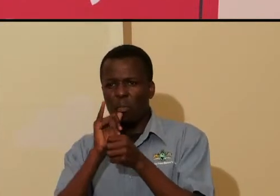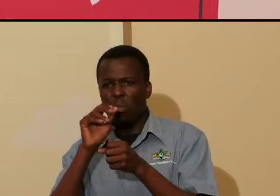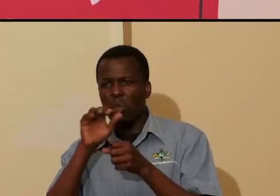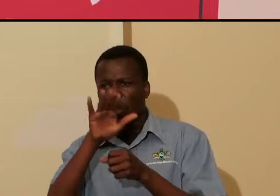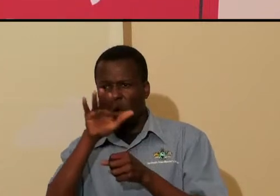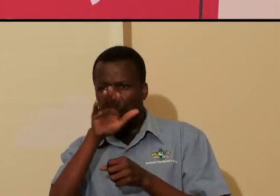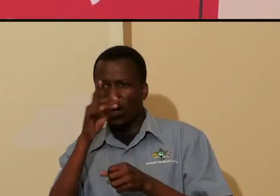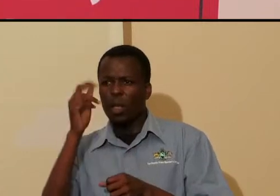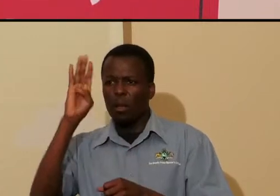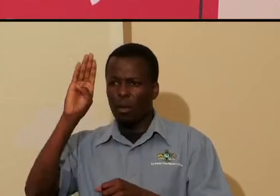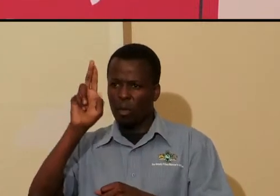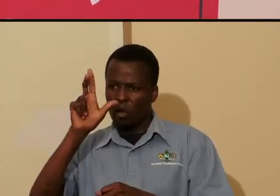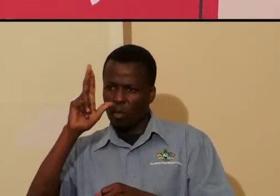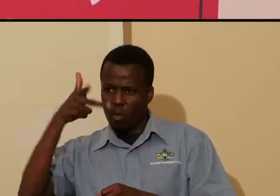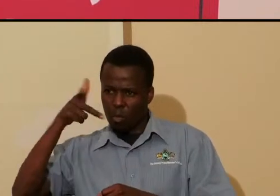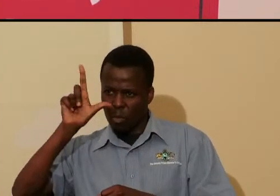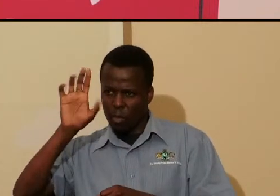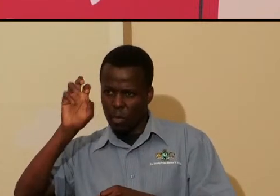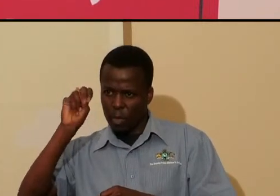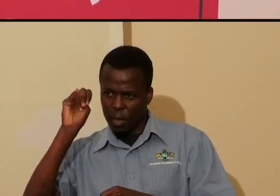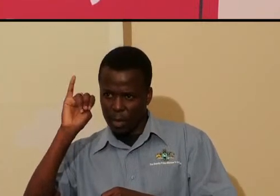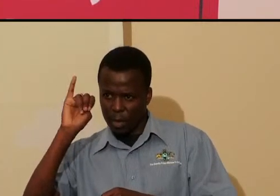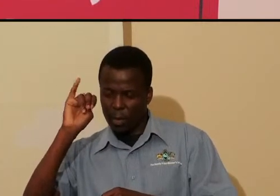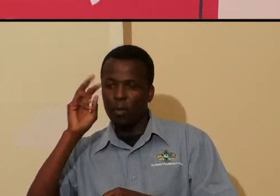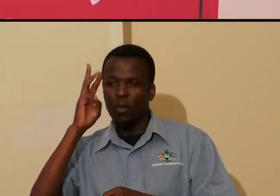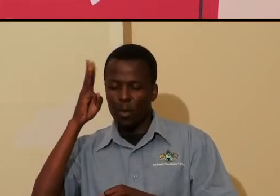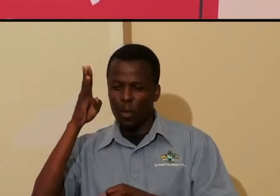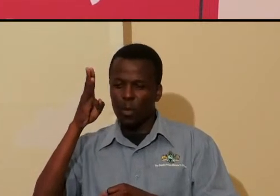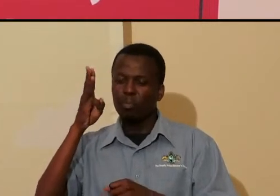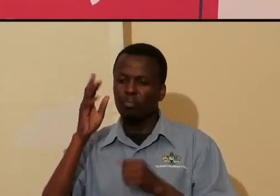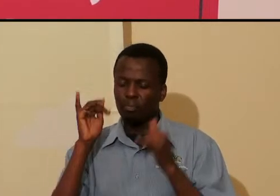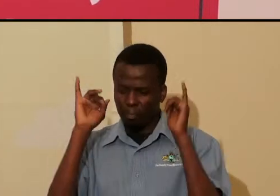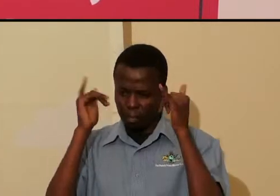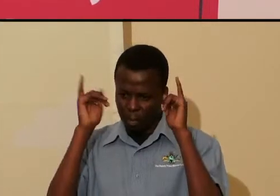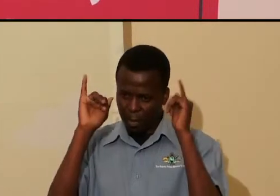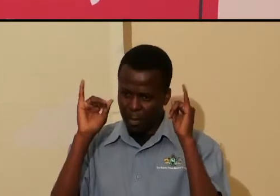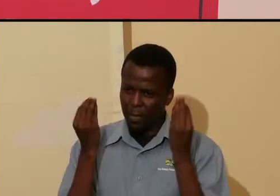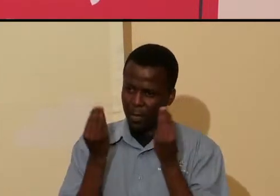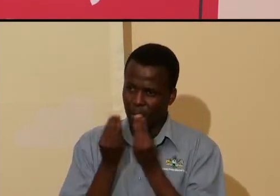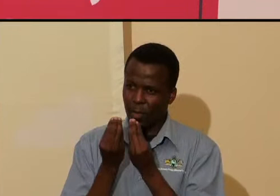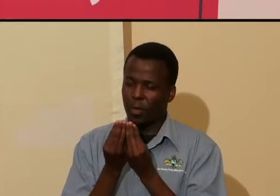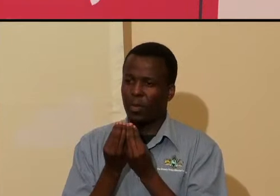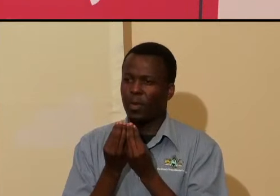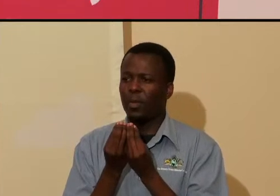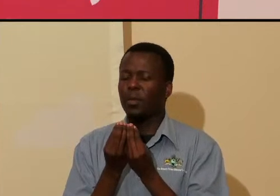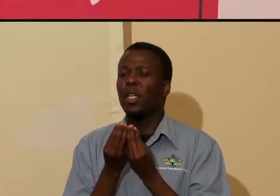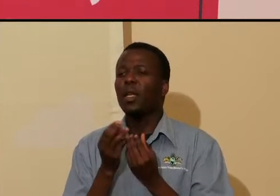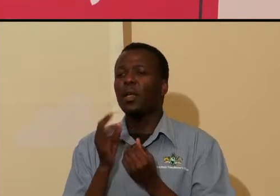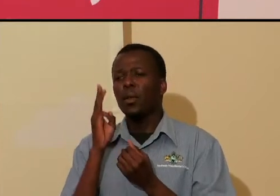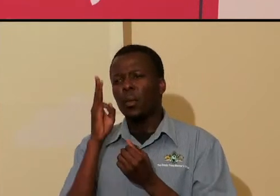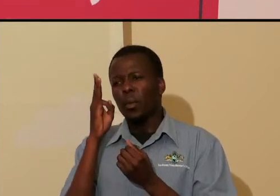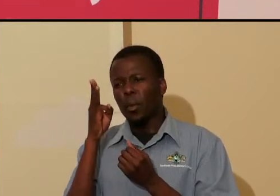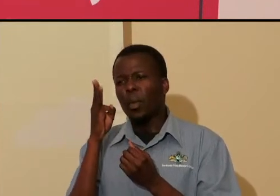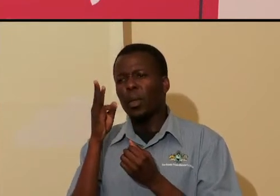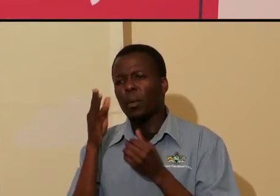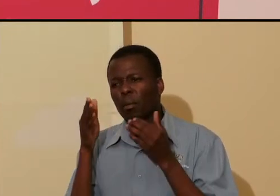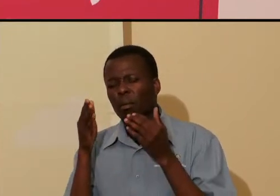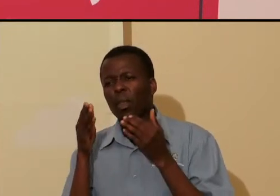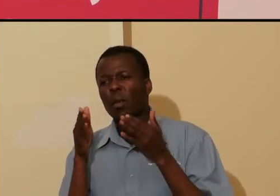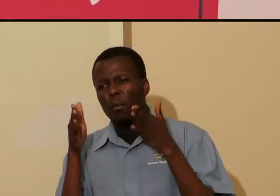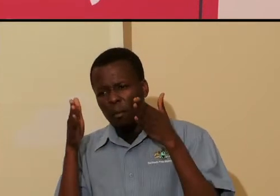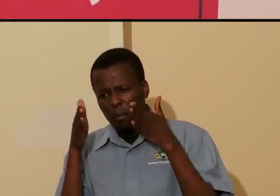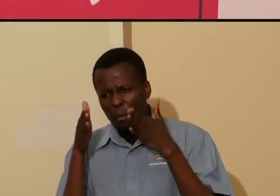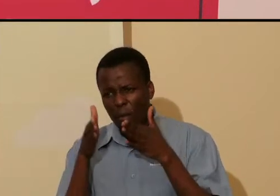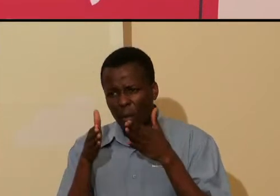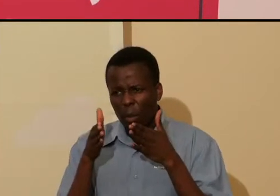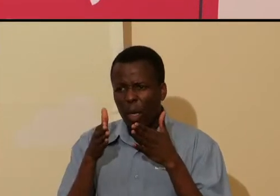we are going into a town, just sort of to get into the urban space as well, because that is what we are doing